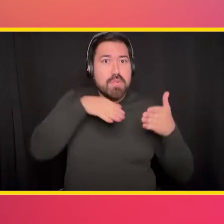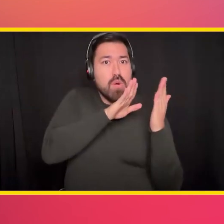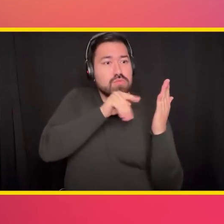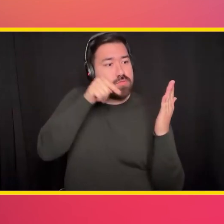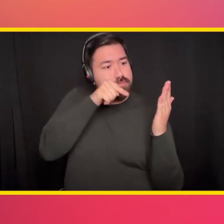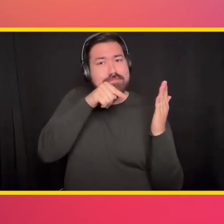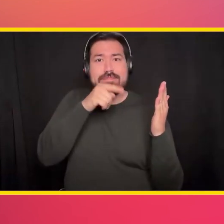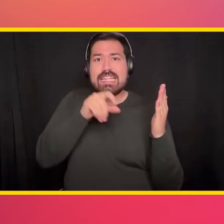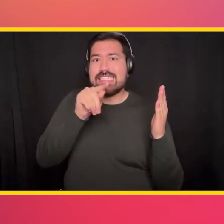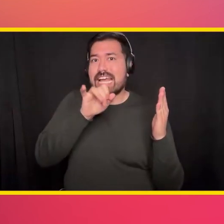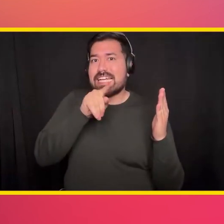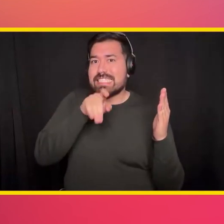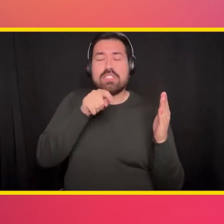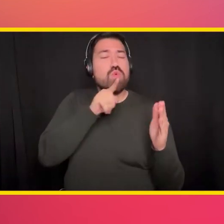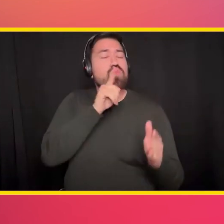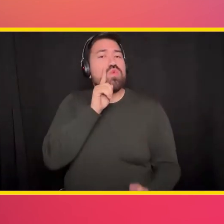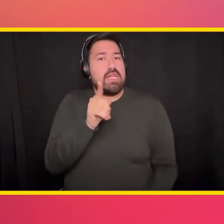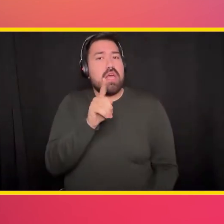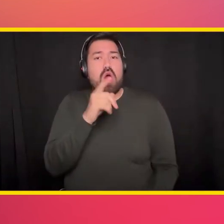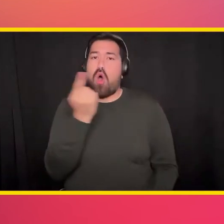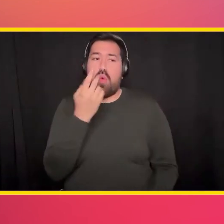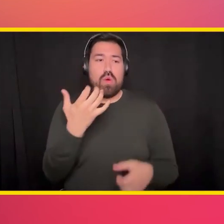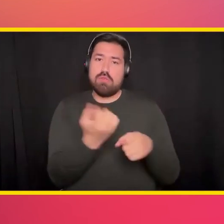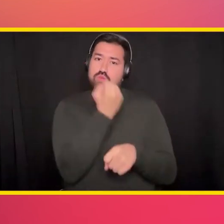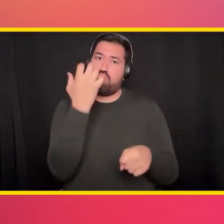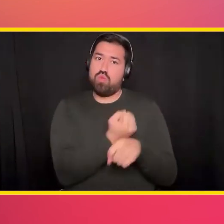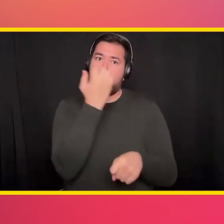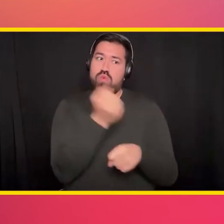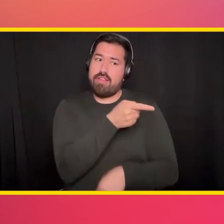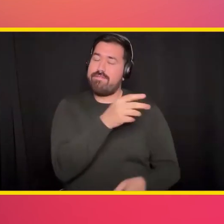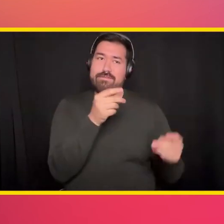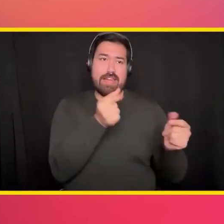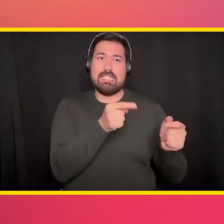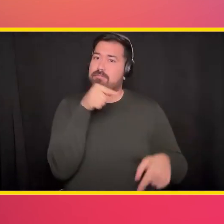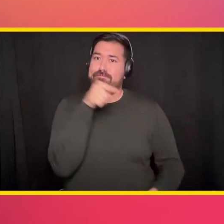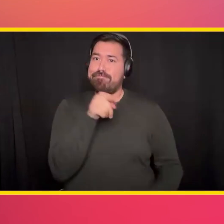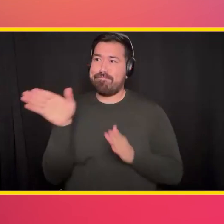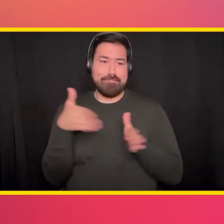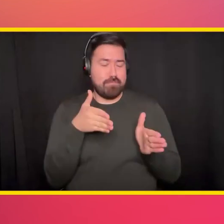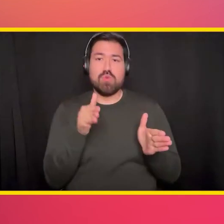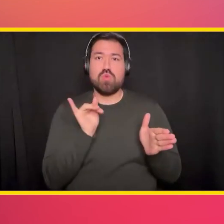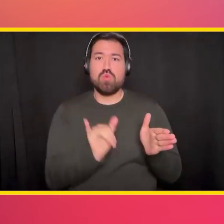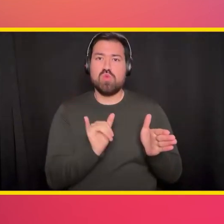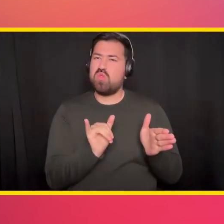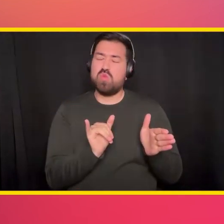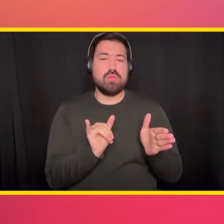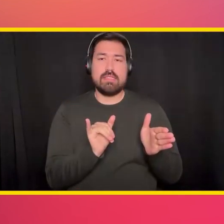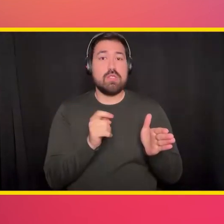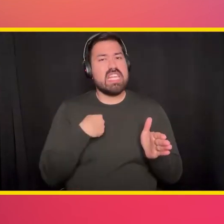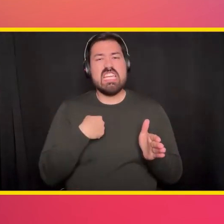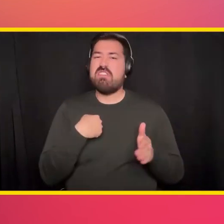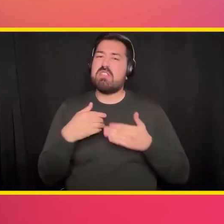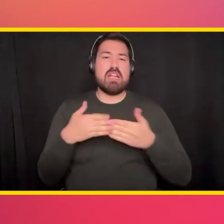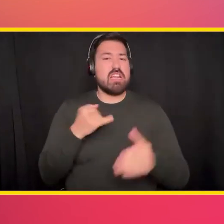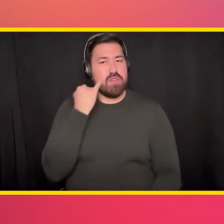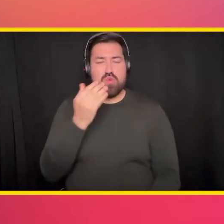that tactic is going to always win faster mm, than if you are doing the good news